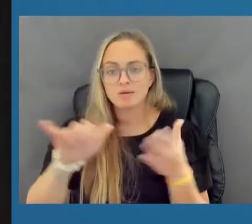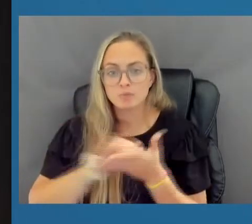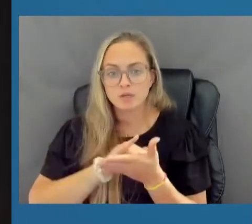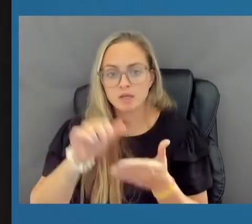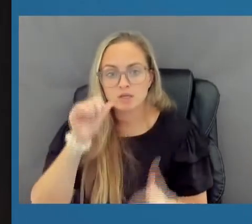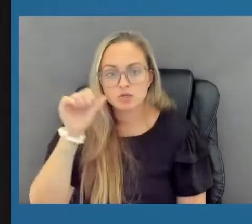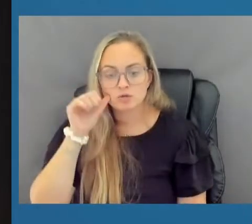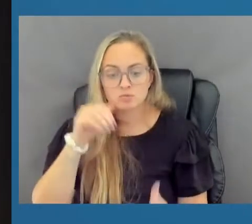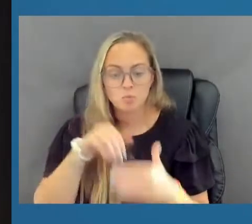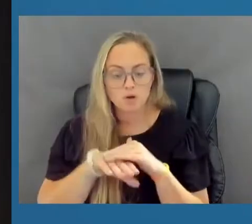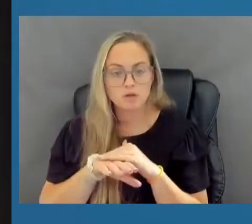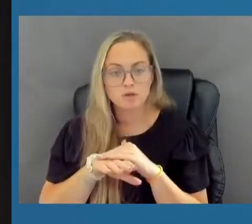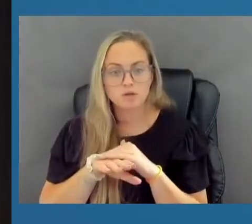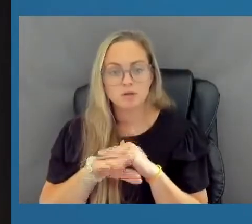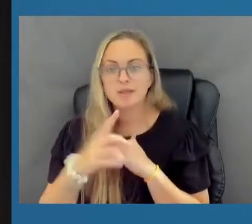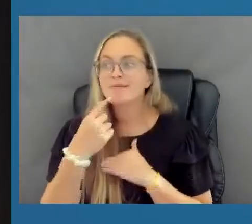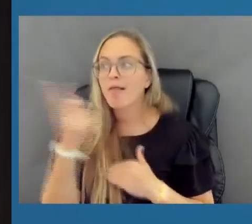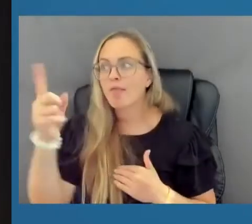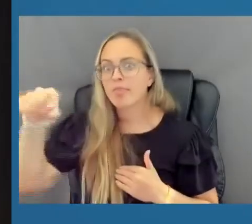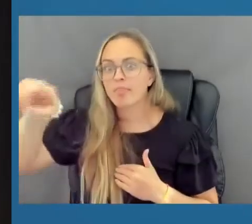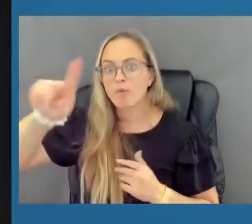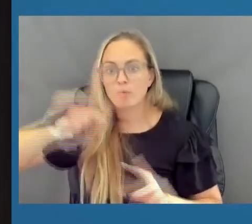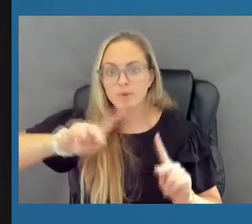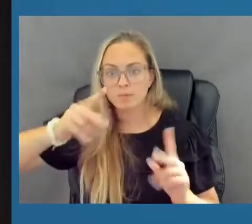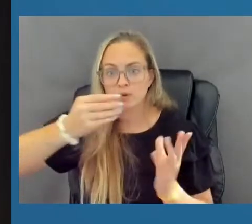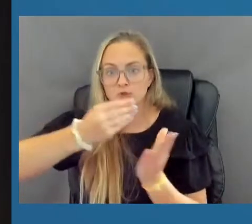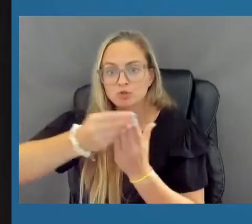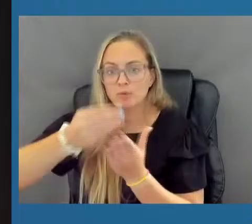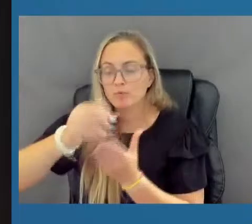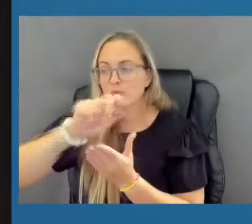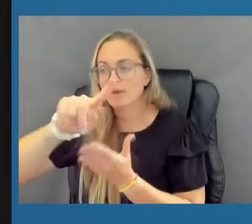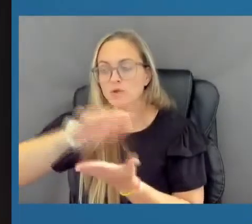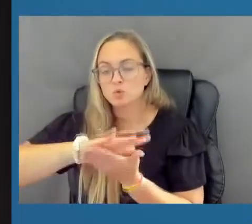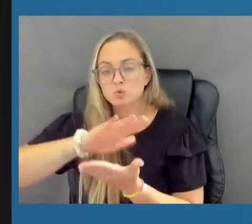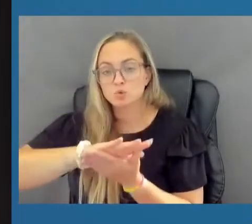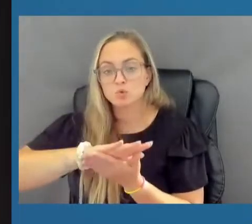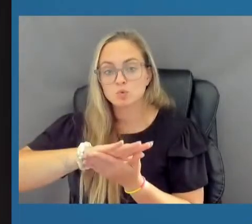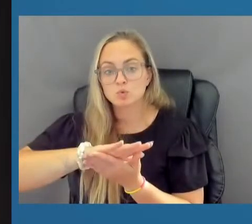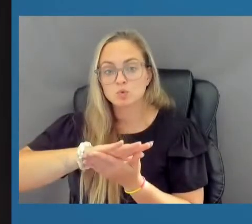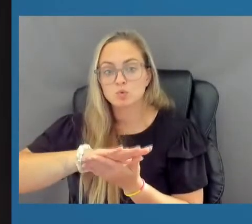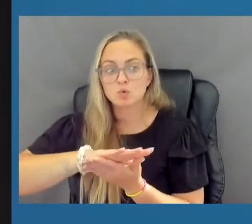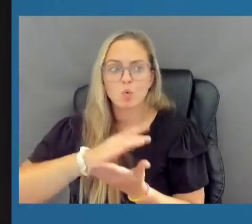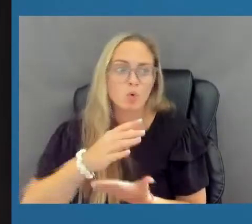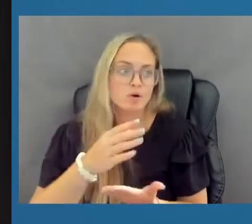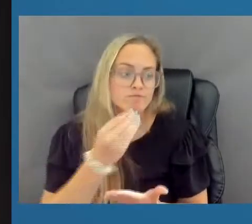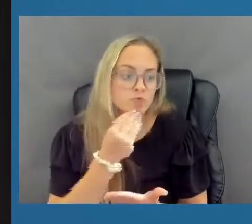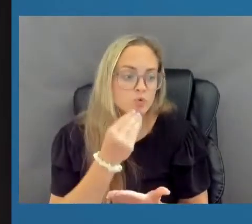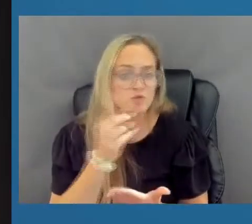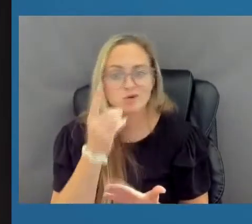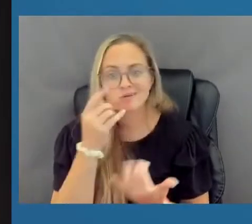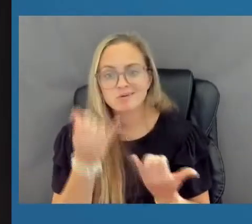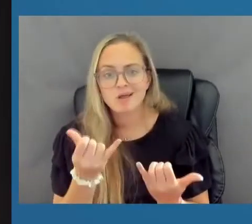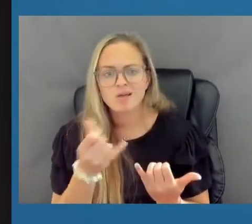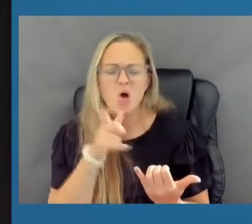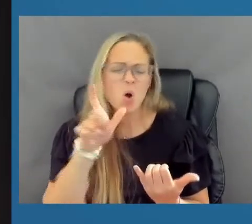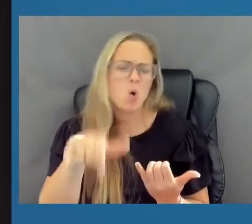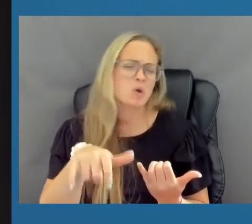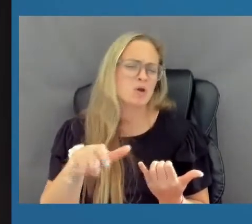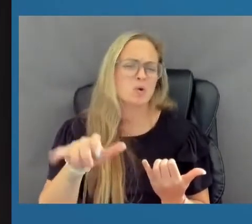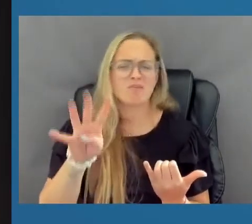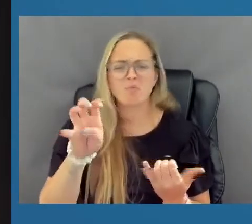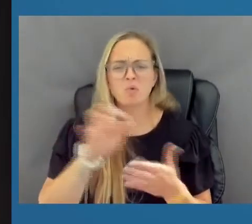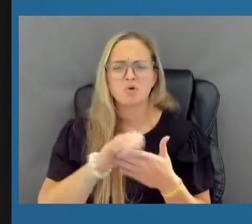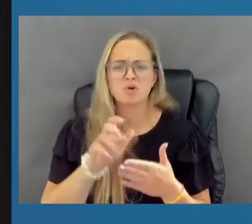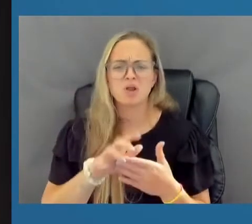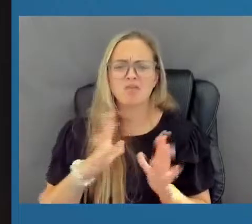in. Tell those people who are shopping for back to school or the groceries for their dinner tonight that they don't need an extra $400 in their pockets,